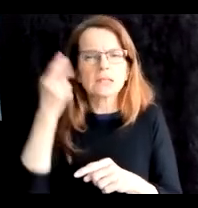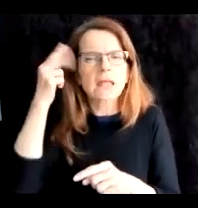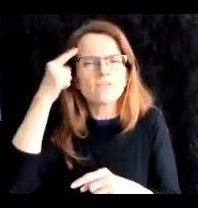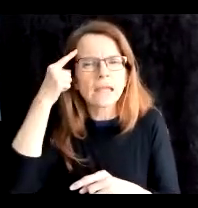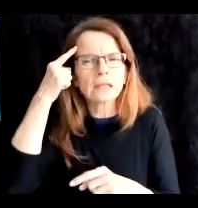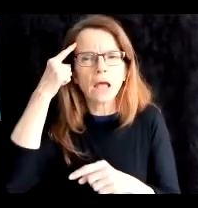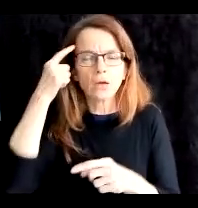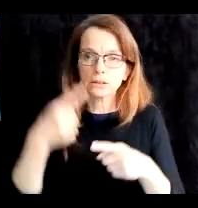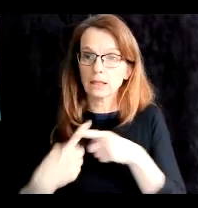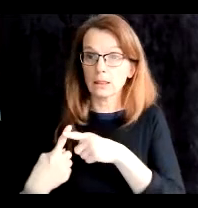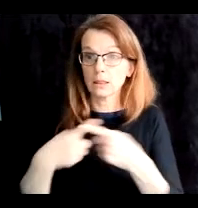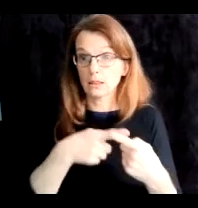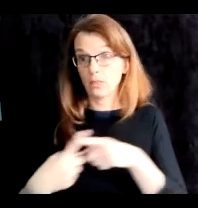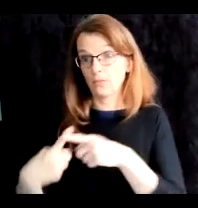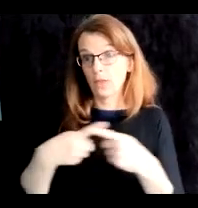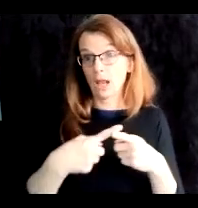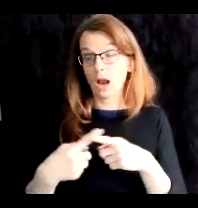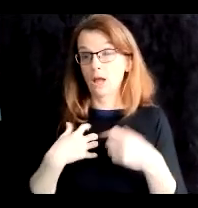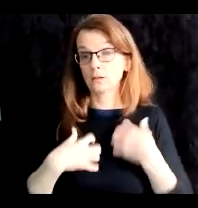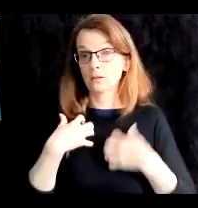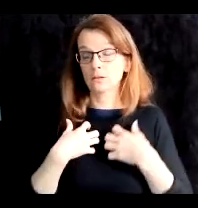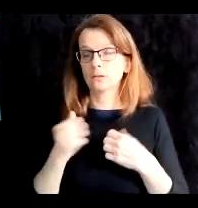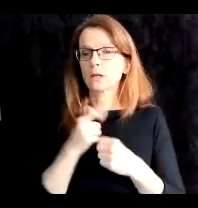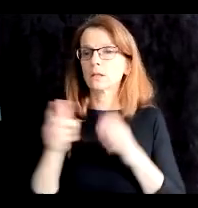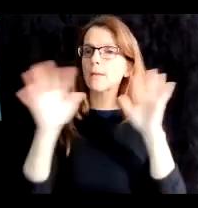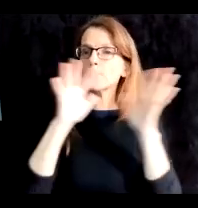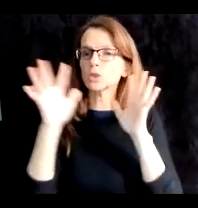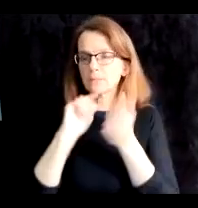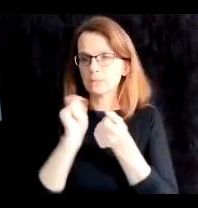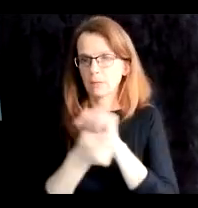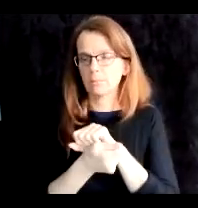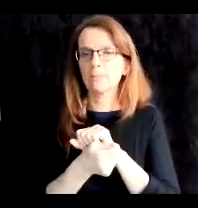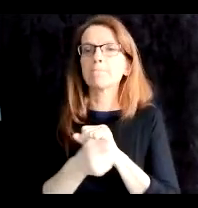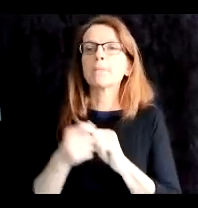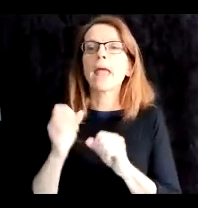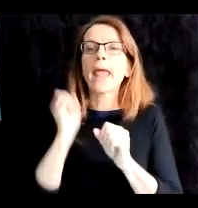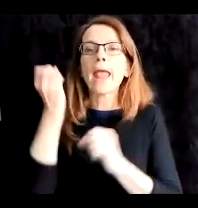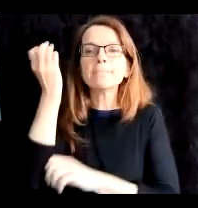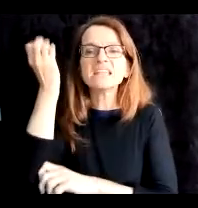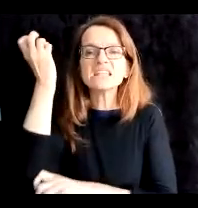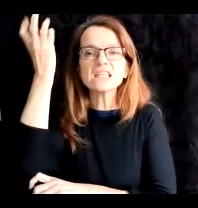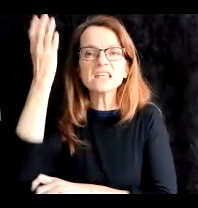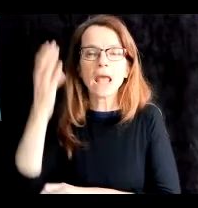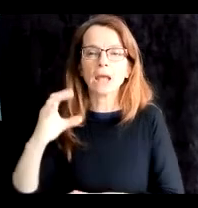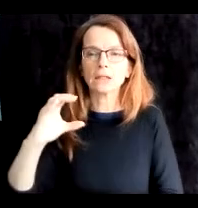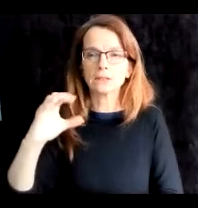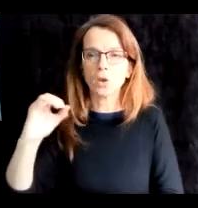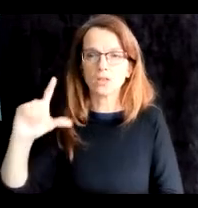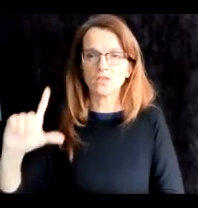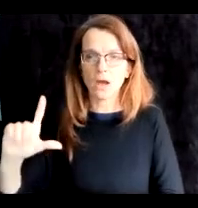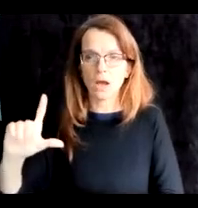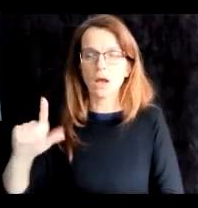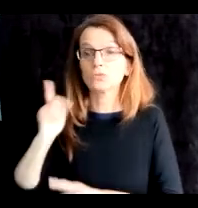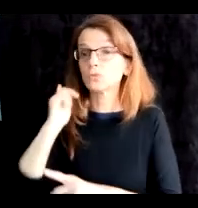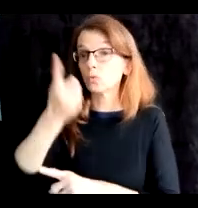They are trying to cut the use of the fossil fuels and to introduce electric cars and so on. But that's what they do